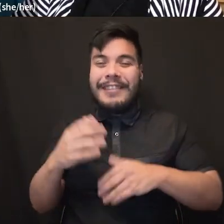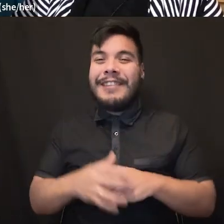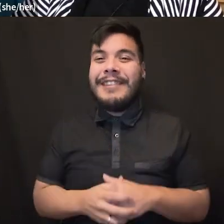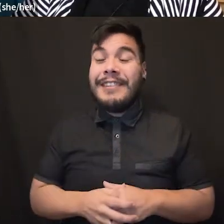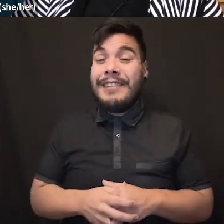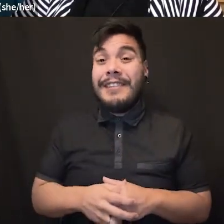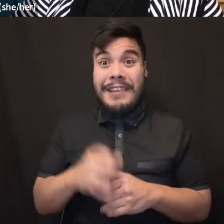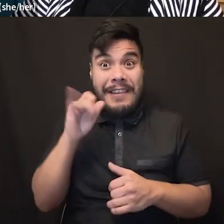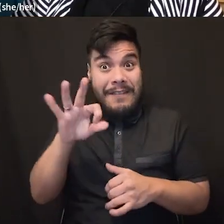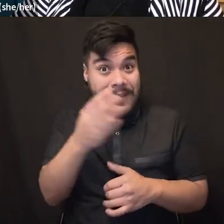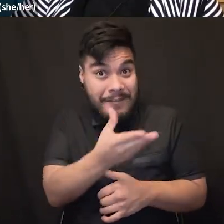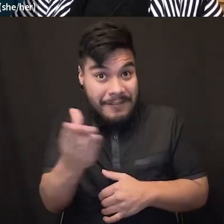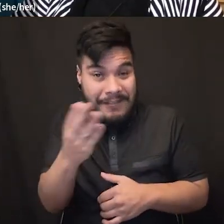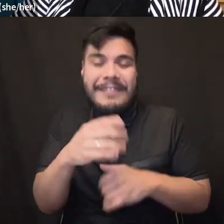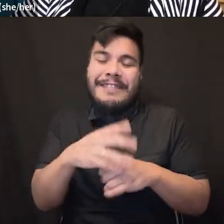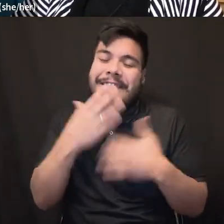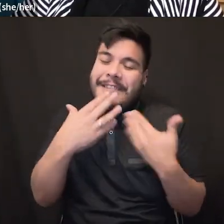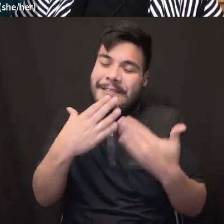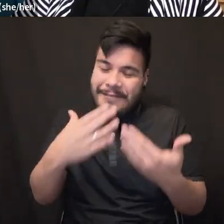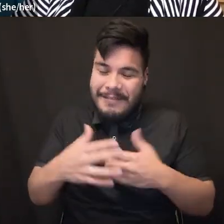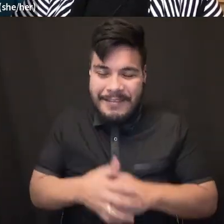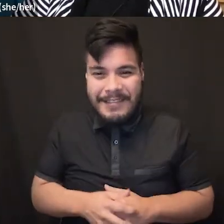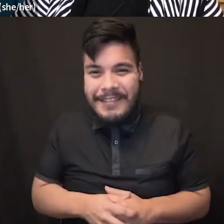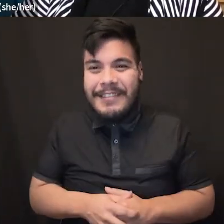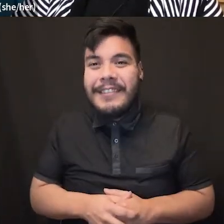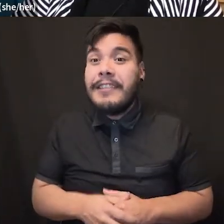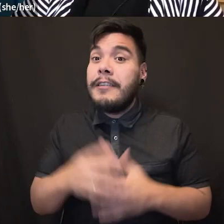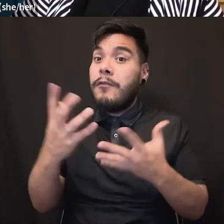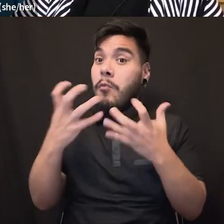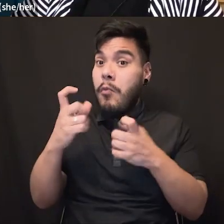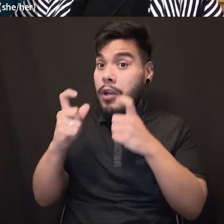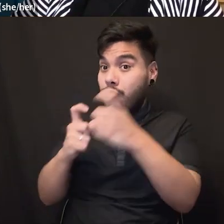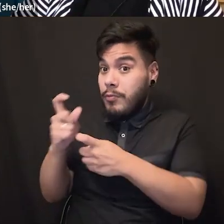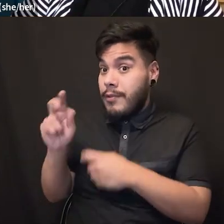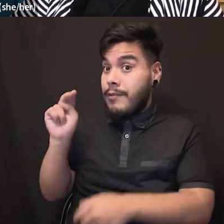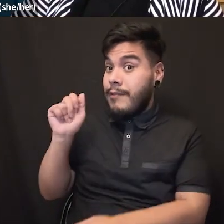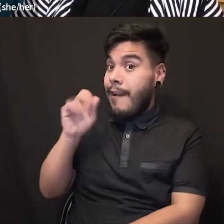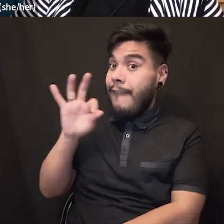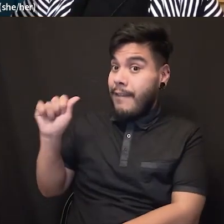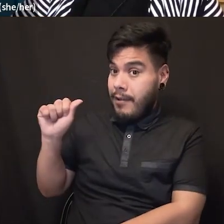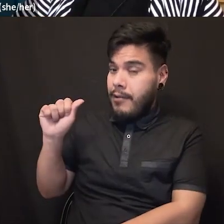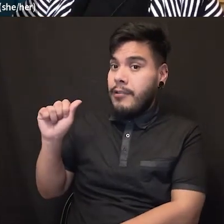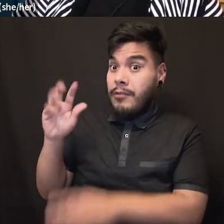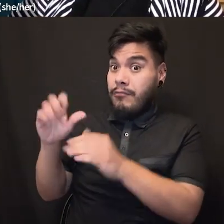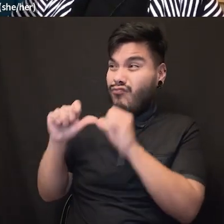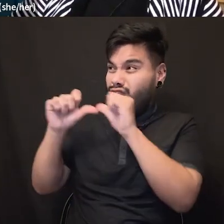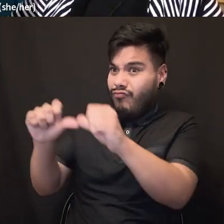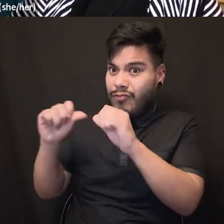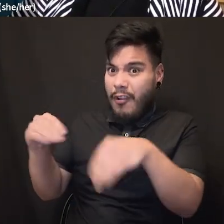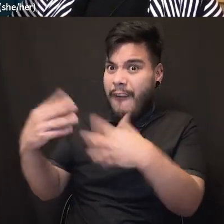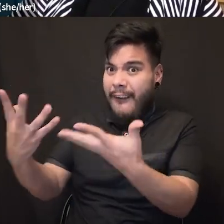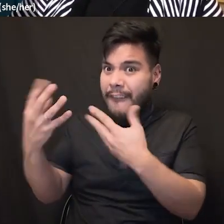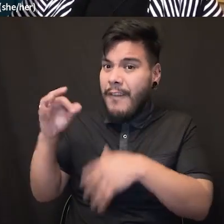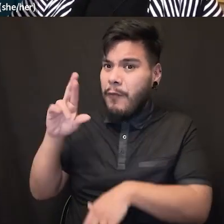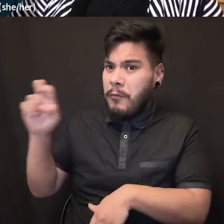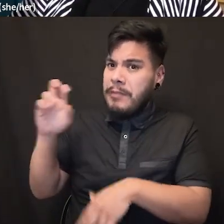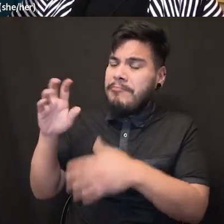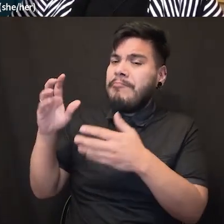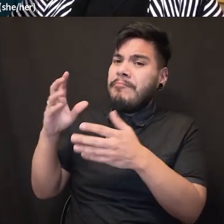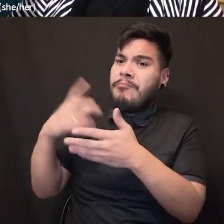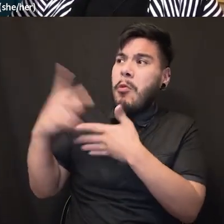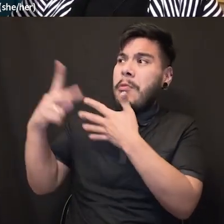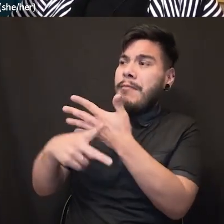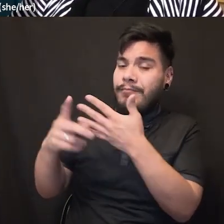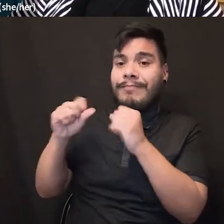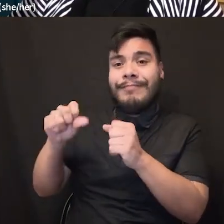you very much. And if you would like to contribute to NAAFA so that we can keep on offering this kind of programming for free, you can also do that at